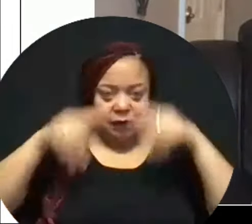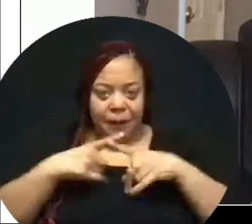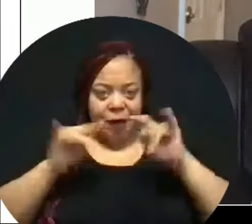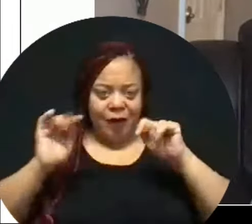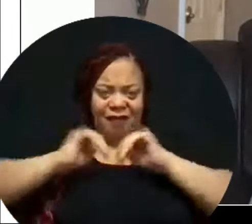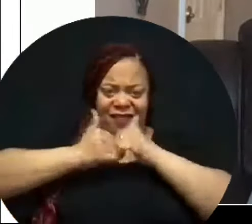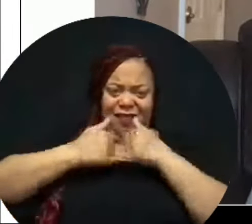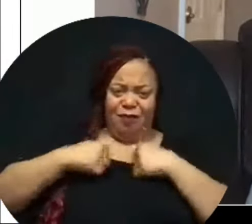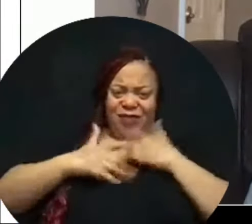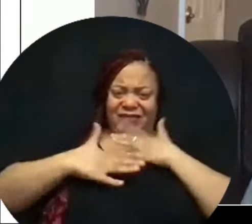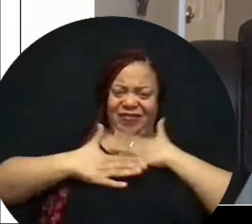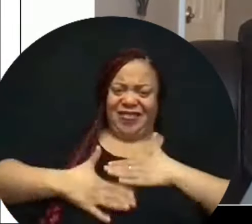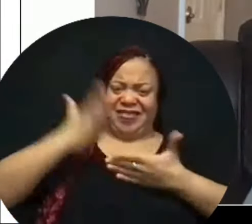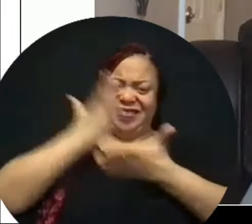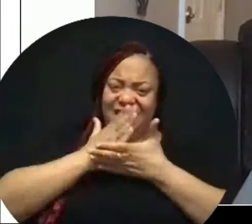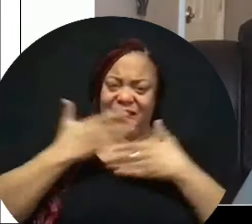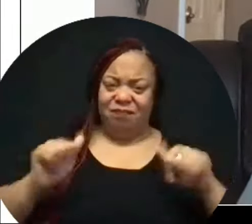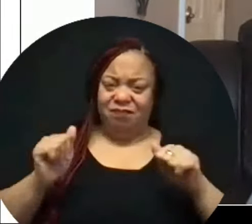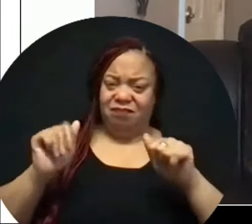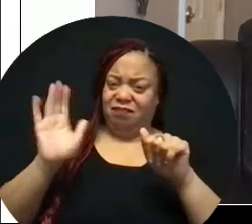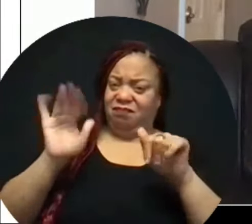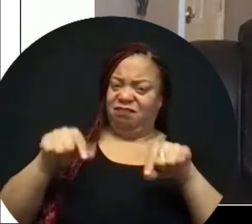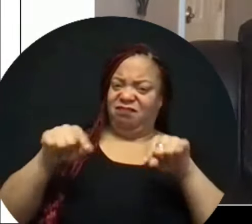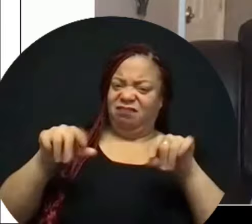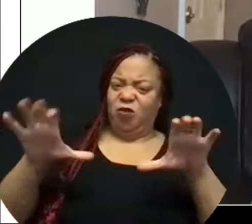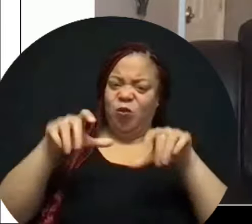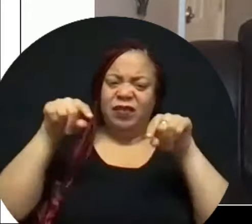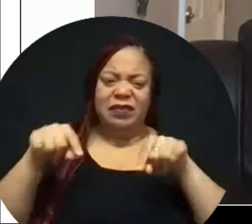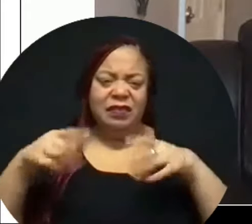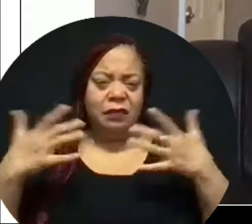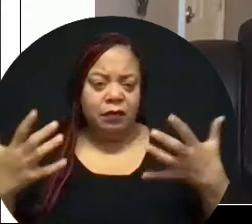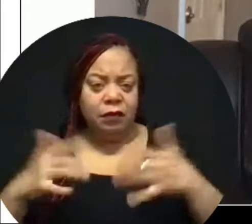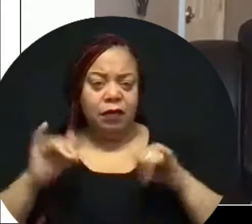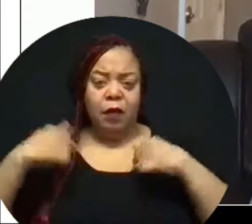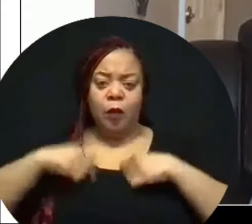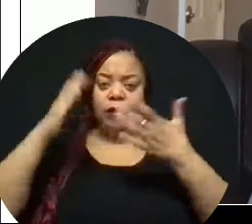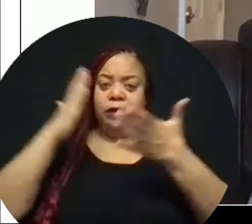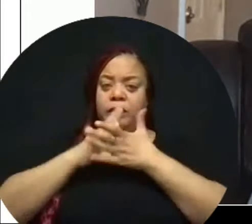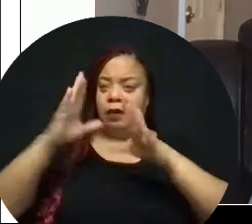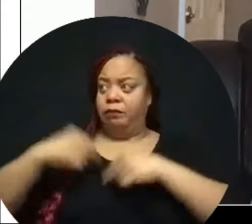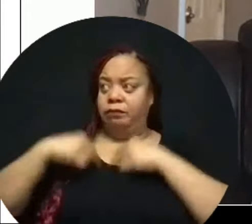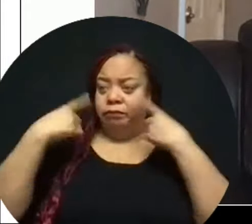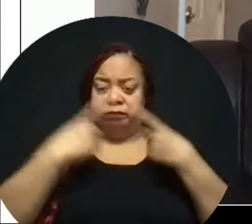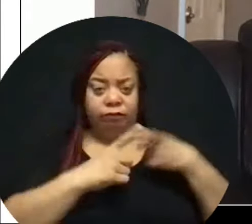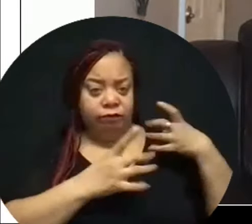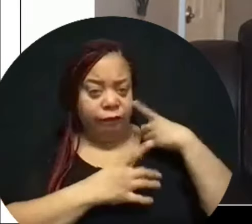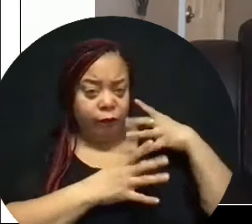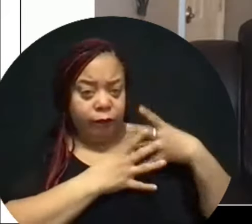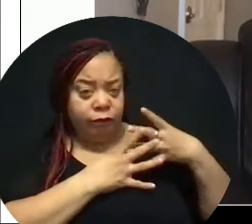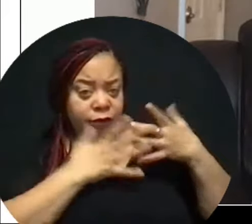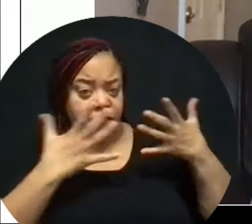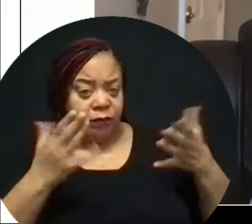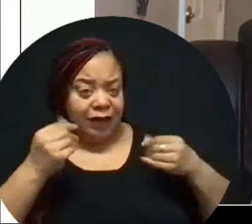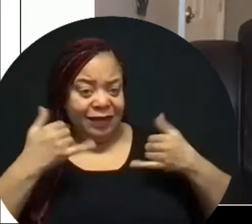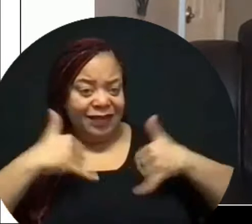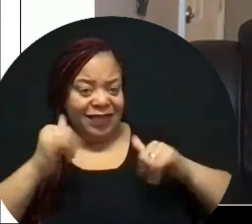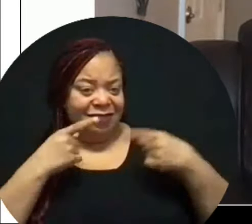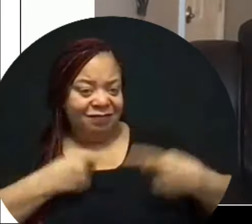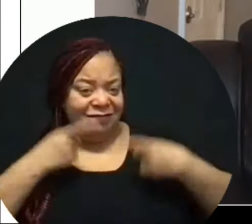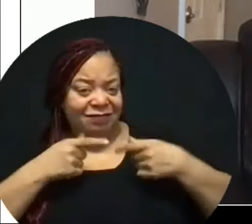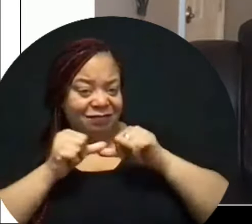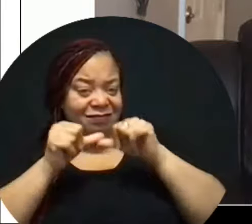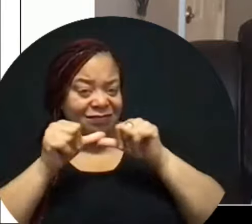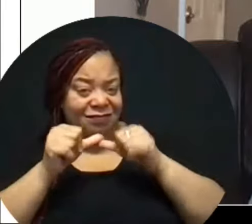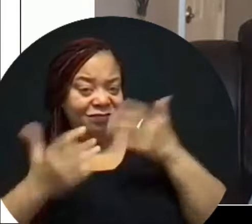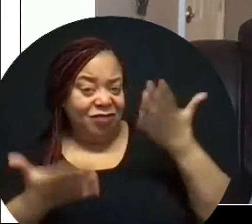is it's crucially important that we all take actual stands. I think one of the also things we got to think about going forward